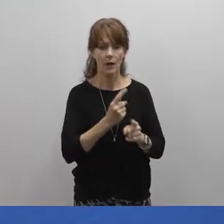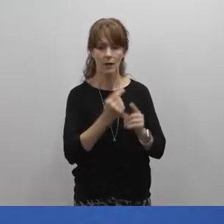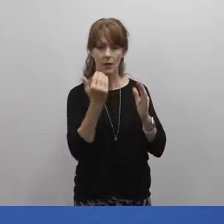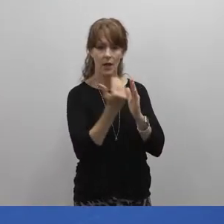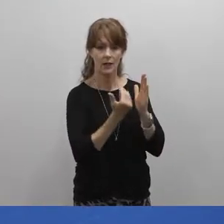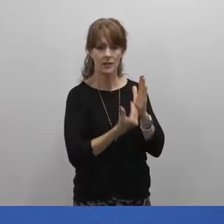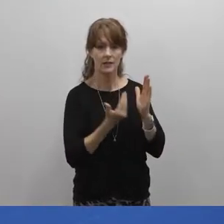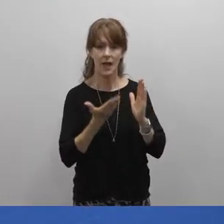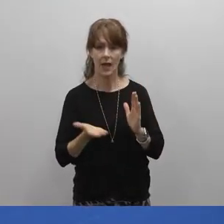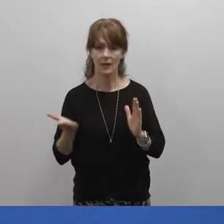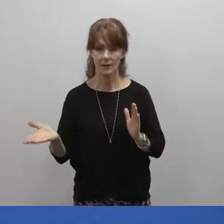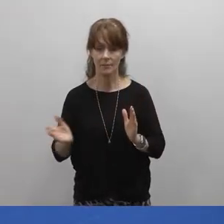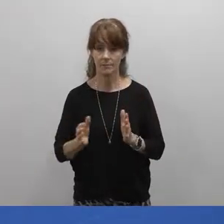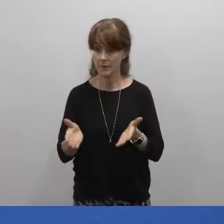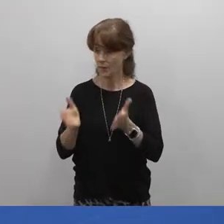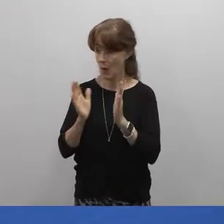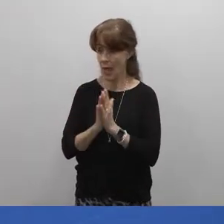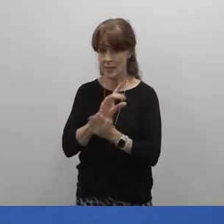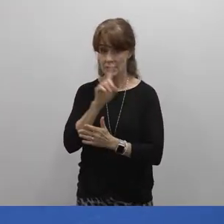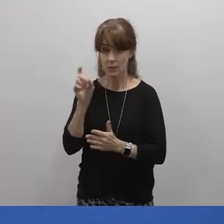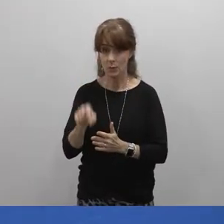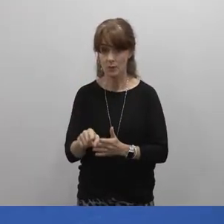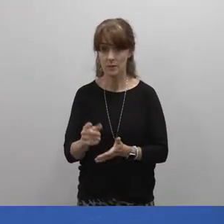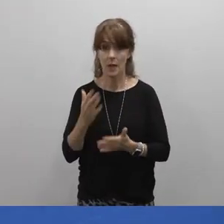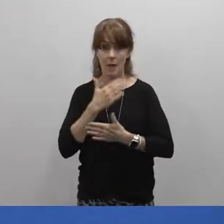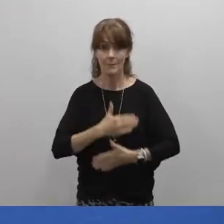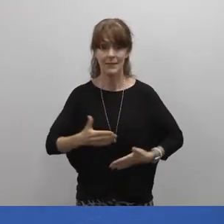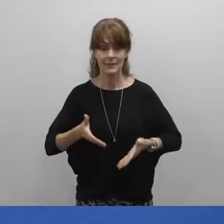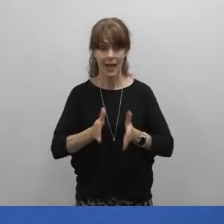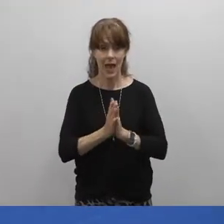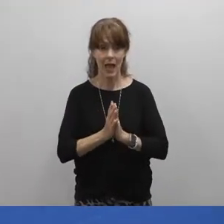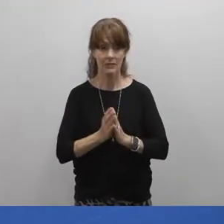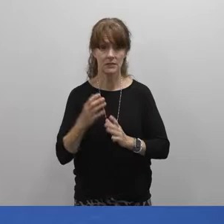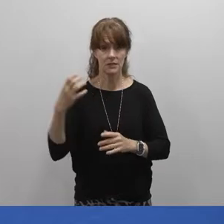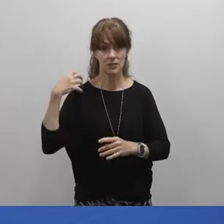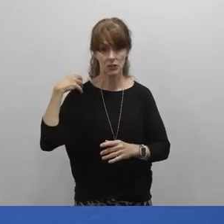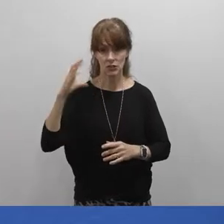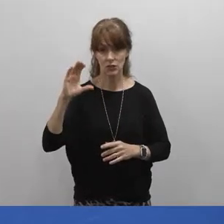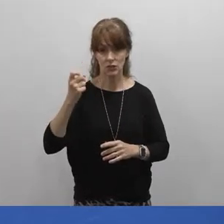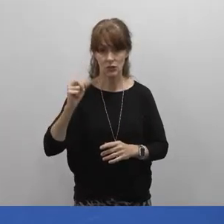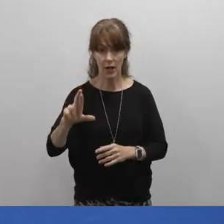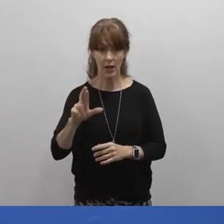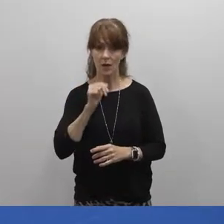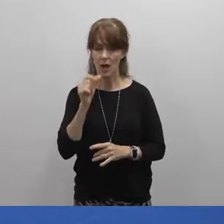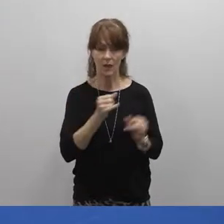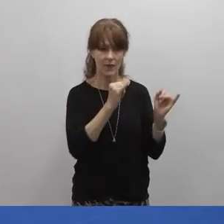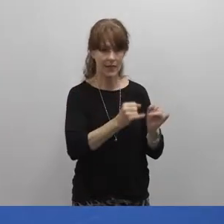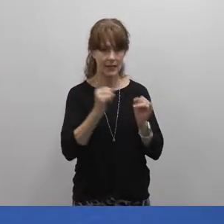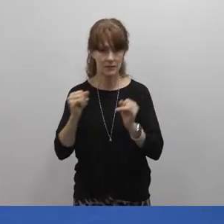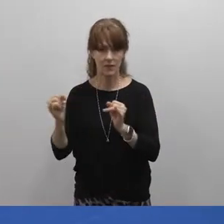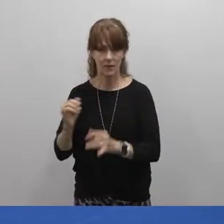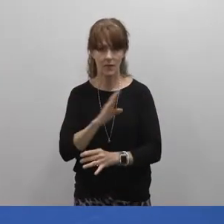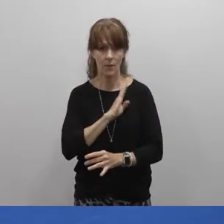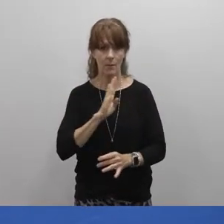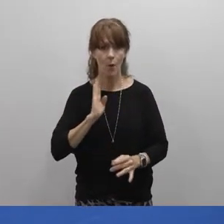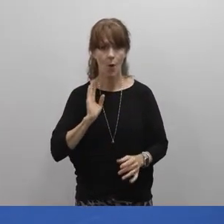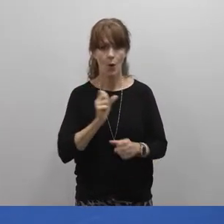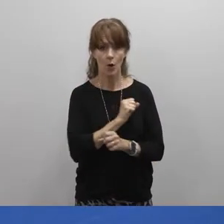item. If you wish to ask questions, please address them to the chair and not to any individual members of the board or